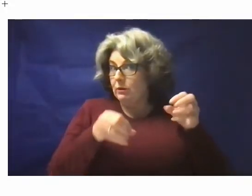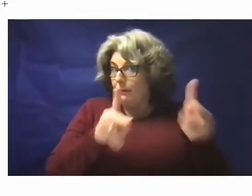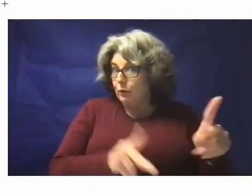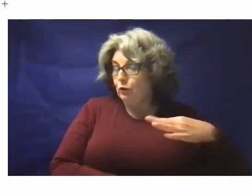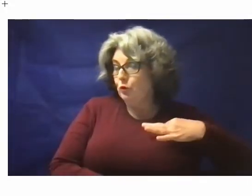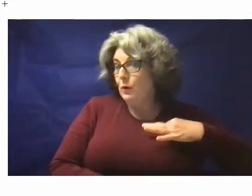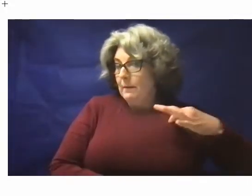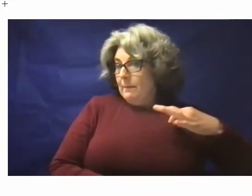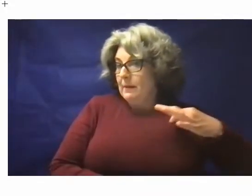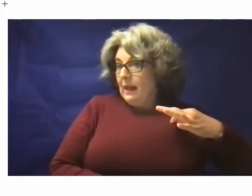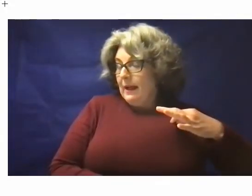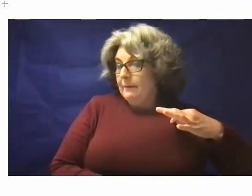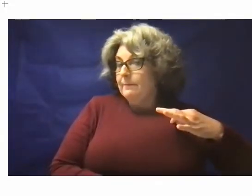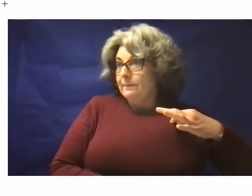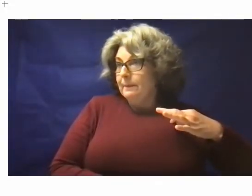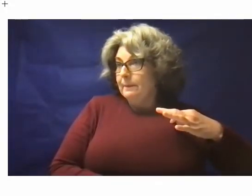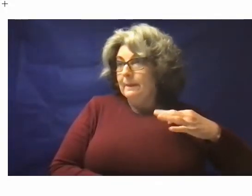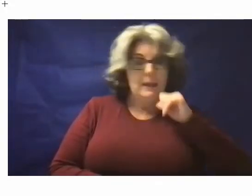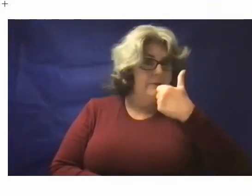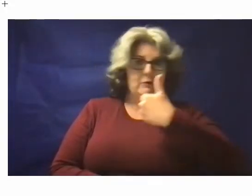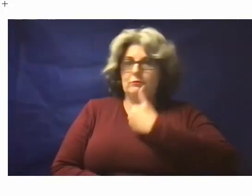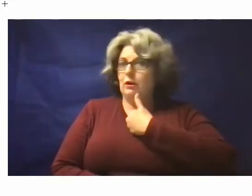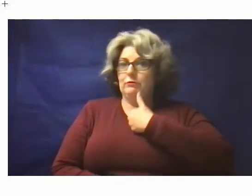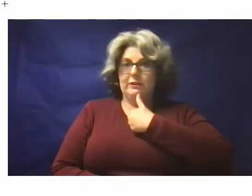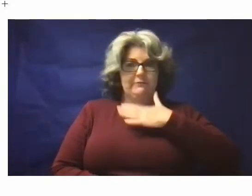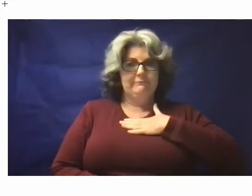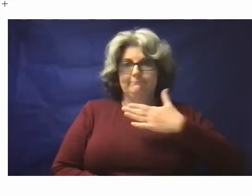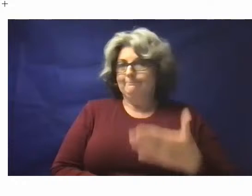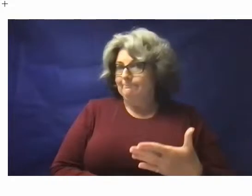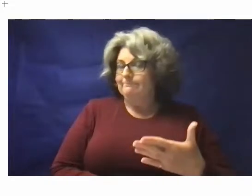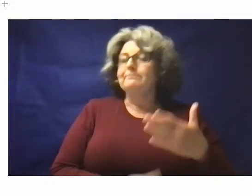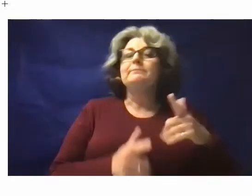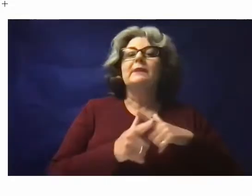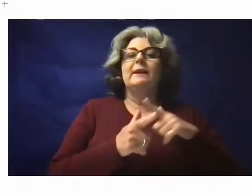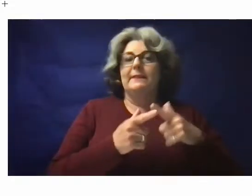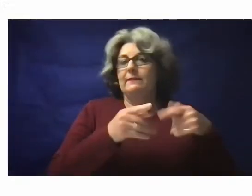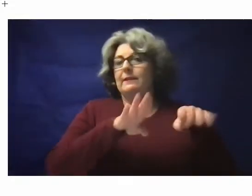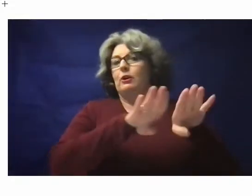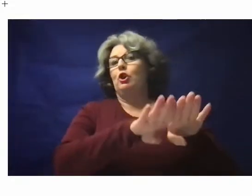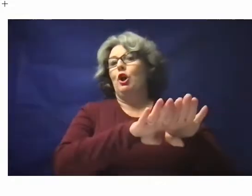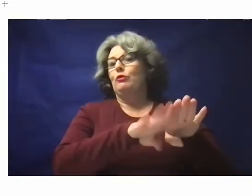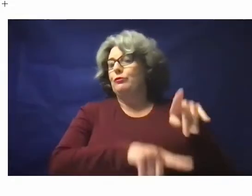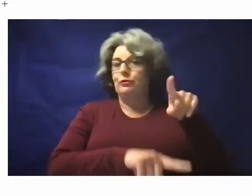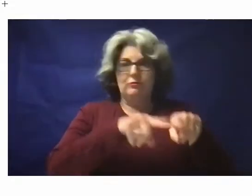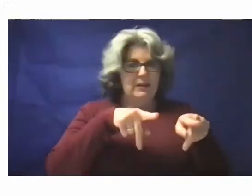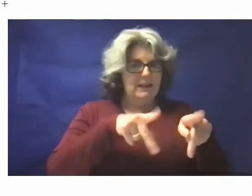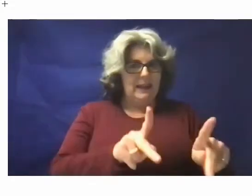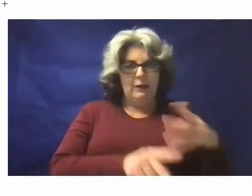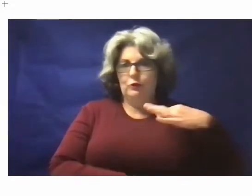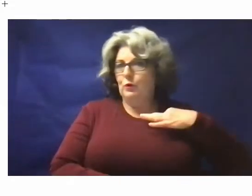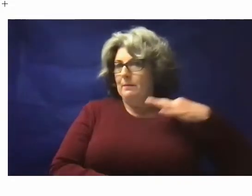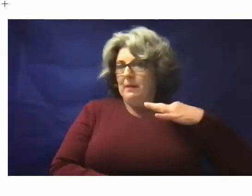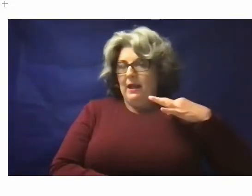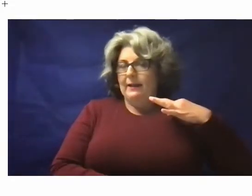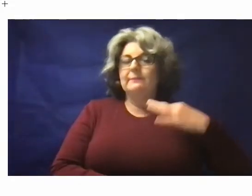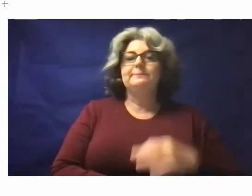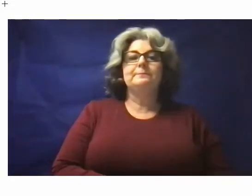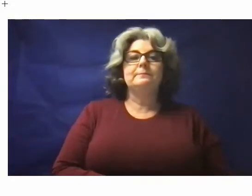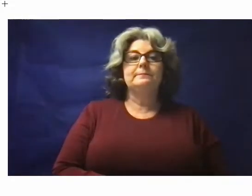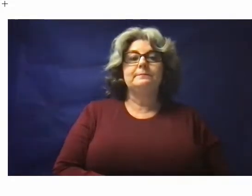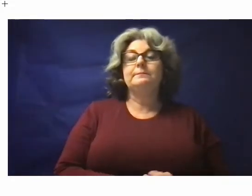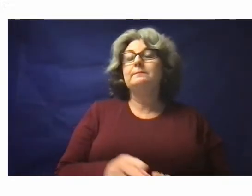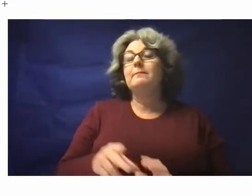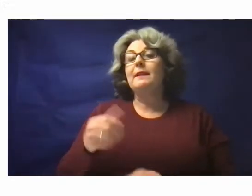you don't self-declare, then that's closed off and you wouldn't be allowed to apply on the process. The